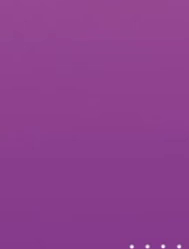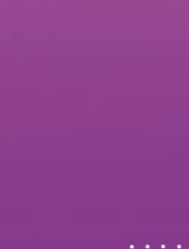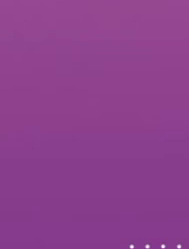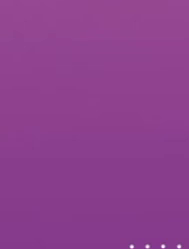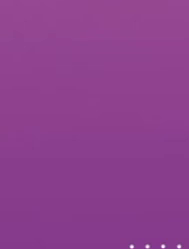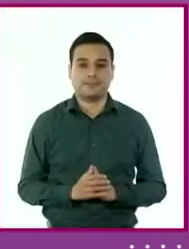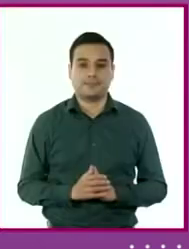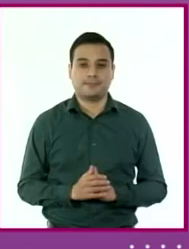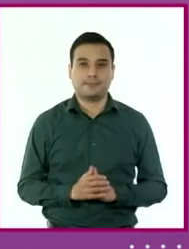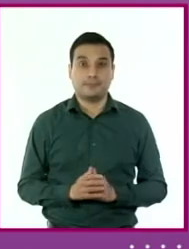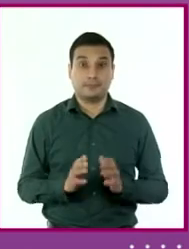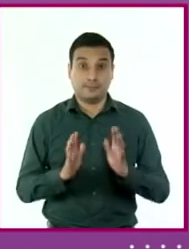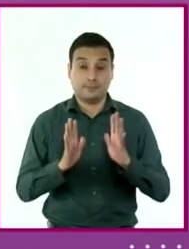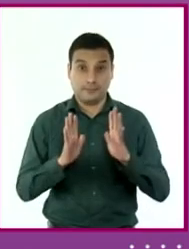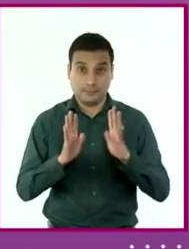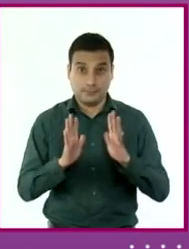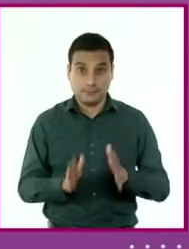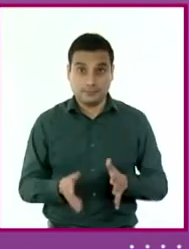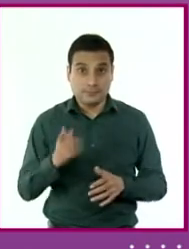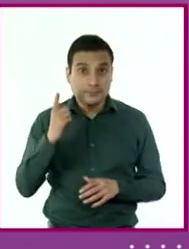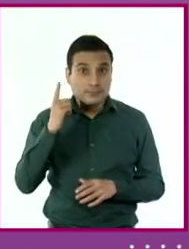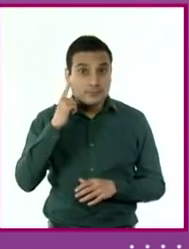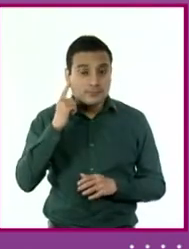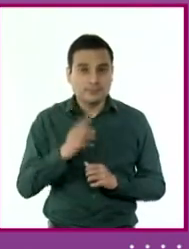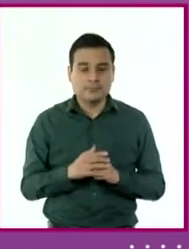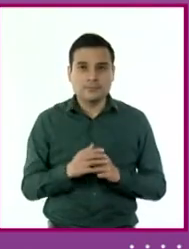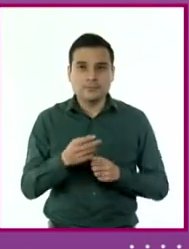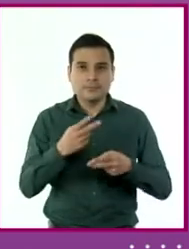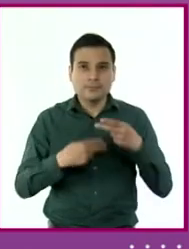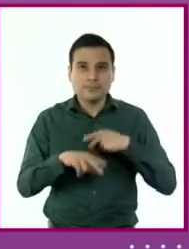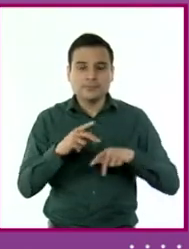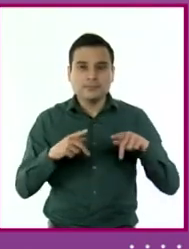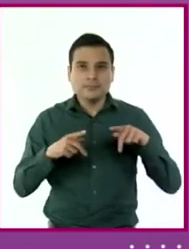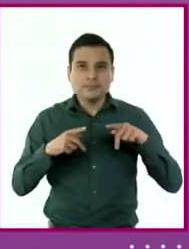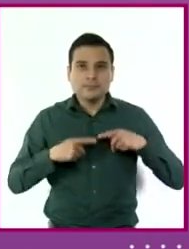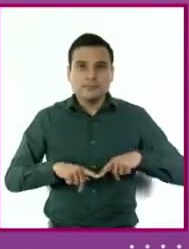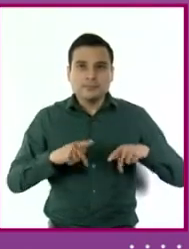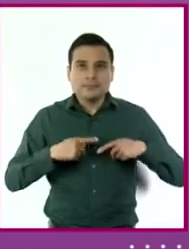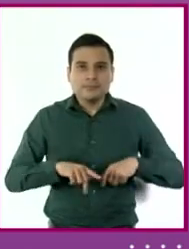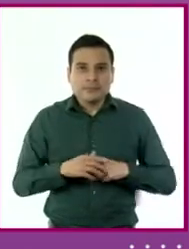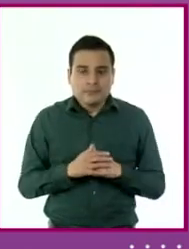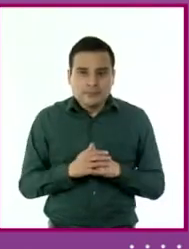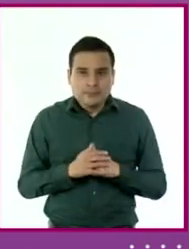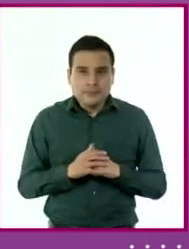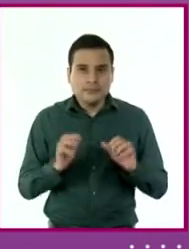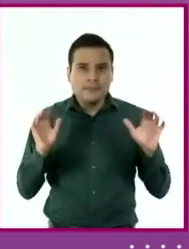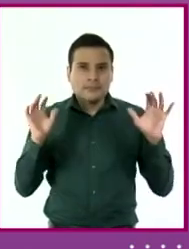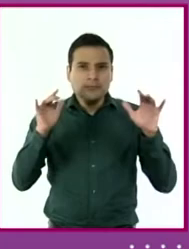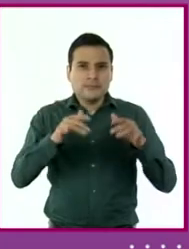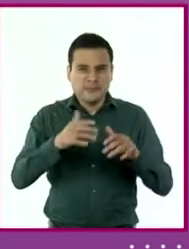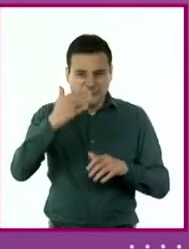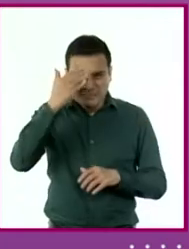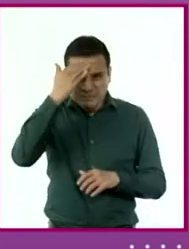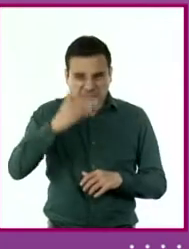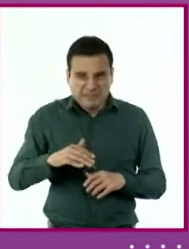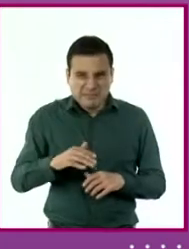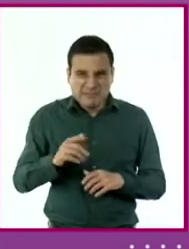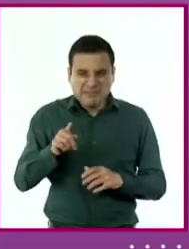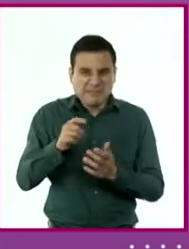¿Ya se enteraron? Pronto vendrán unas personas de Leningrado. ¿Alguien sabe dónde está